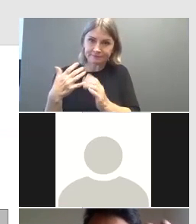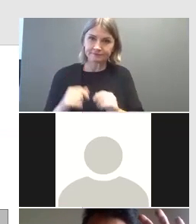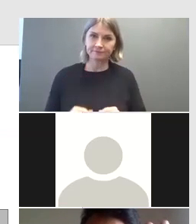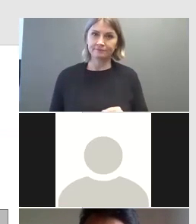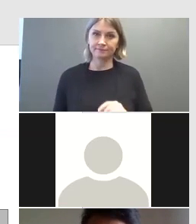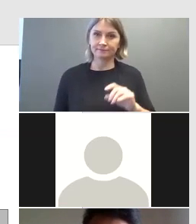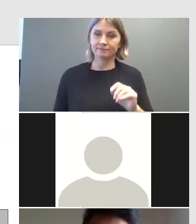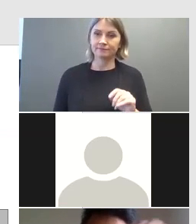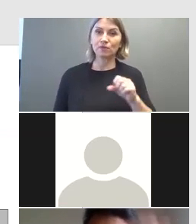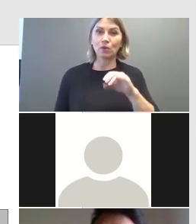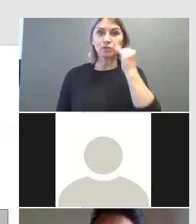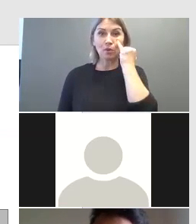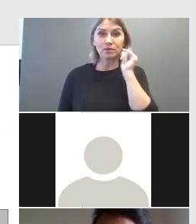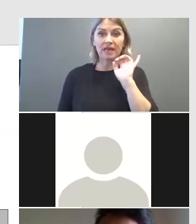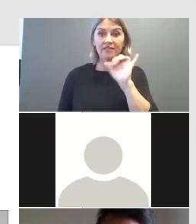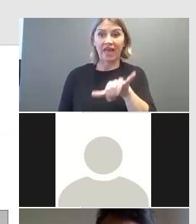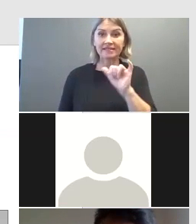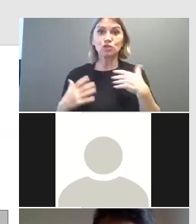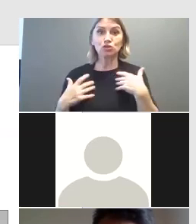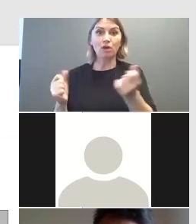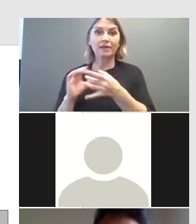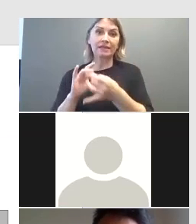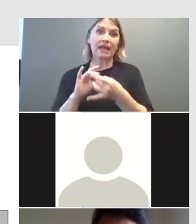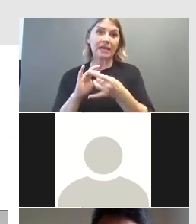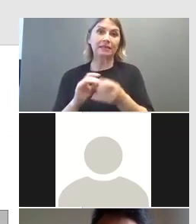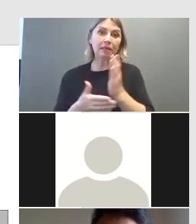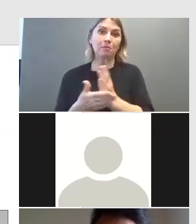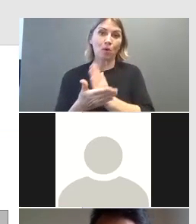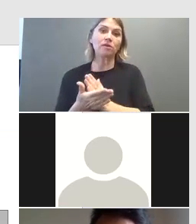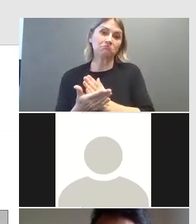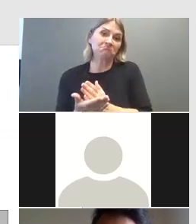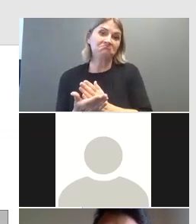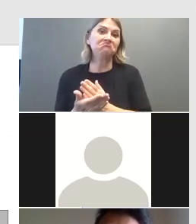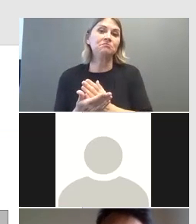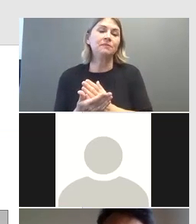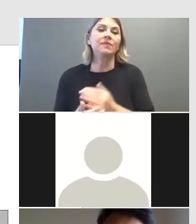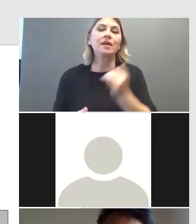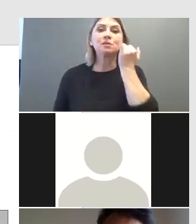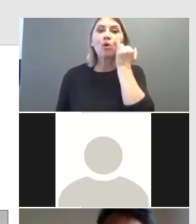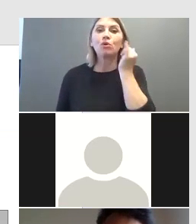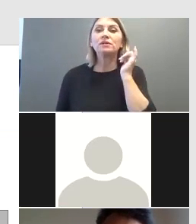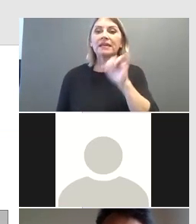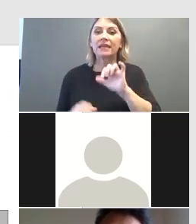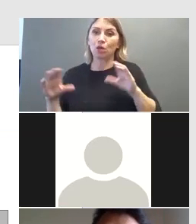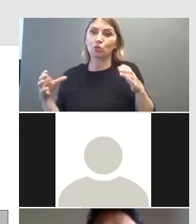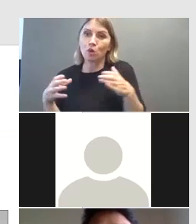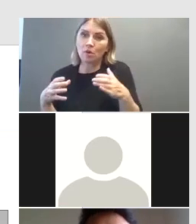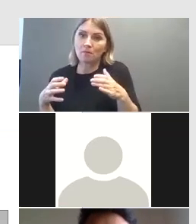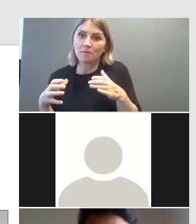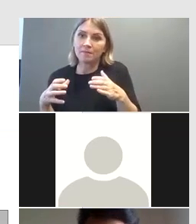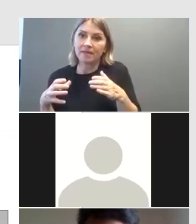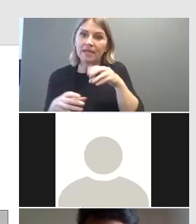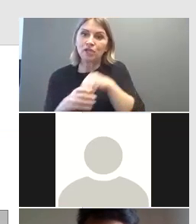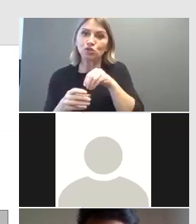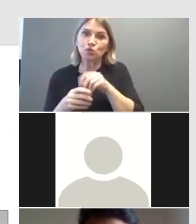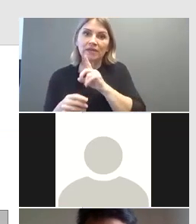Right? So let's say that this is a strongly connected component, and let's say that I've grouped all of these nodes into a